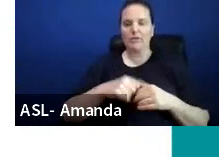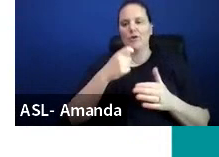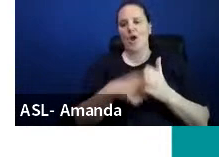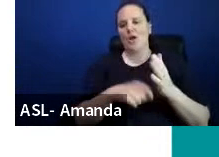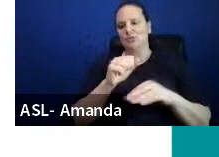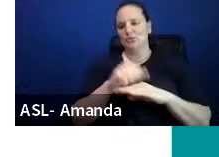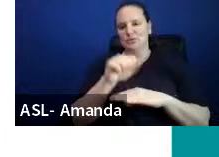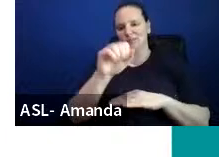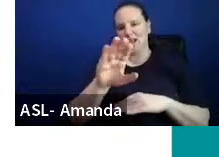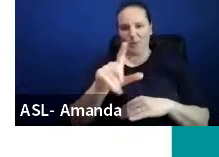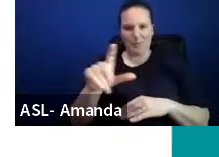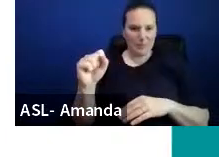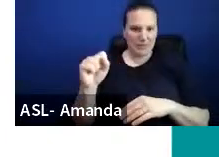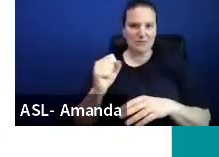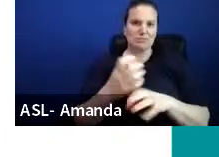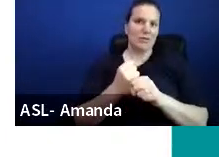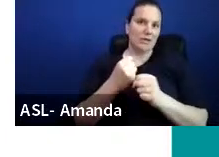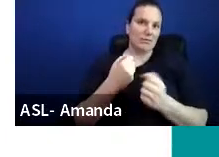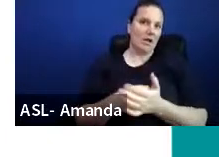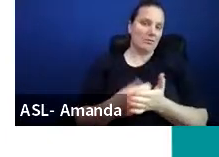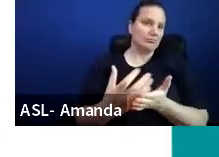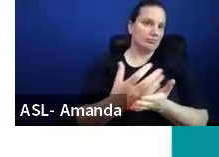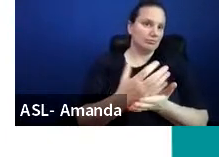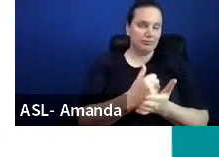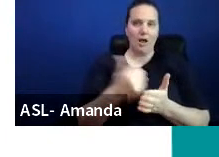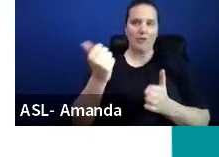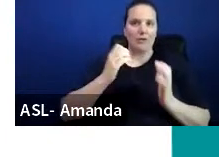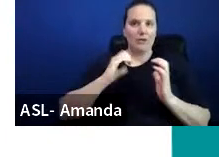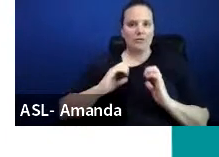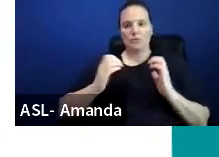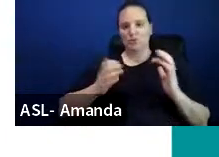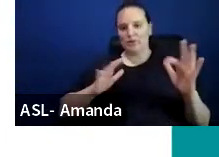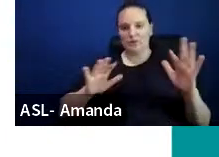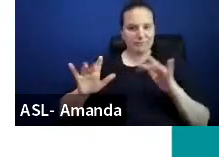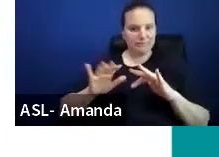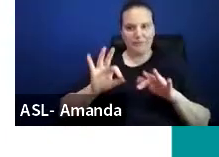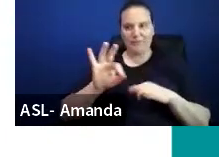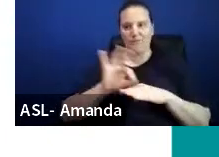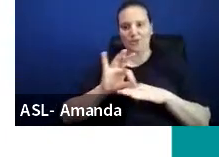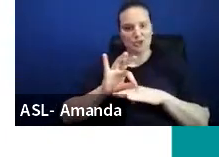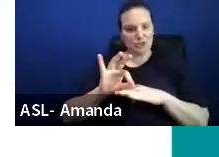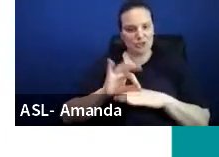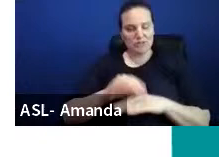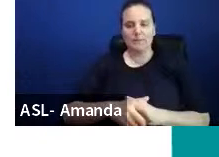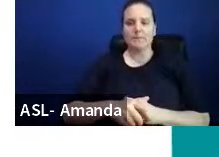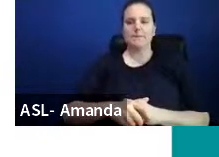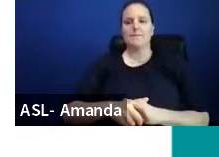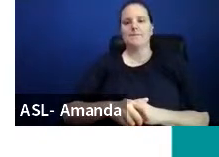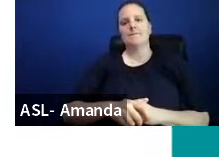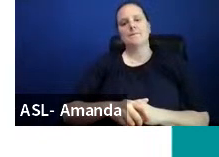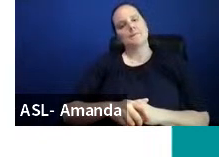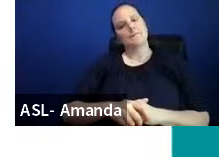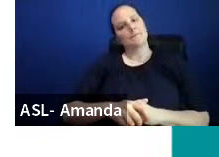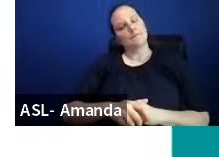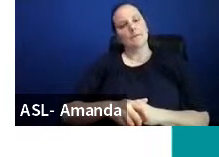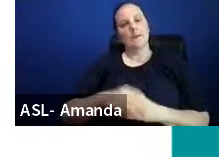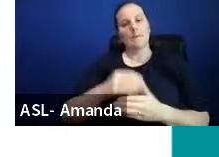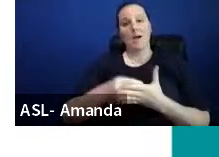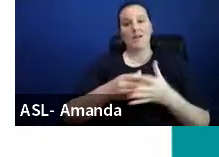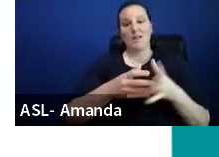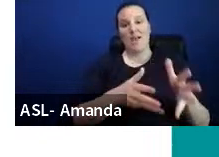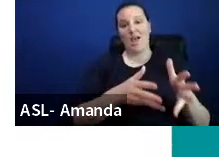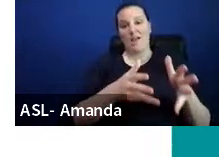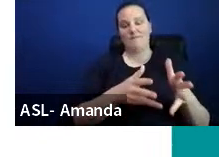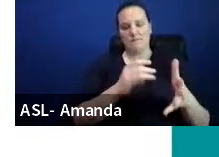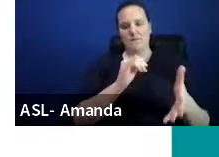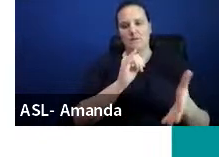send out bills and bring that money in, and other customer service functions. And then the money that's left over is